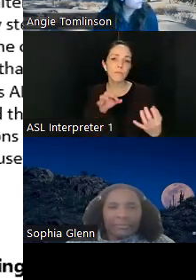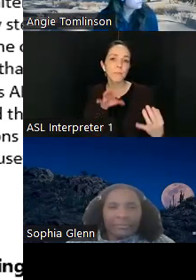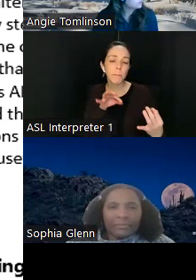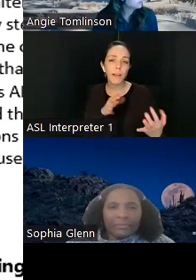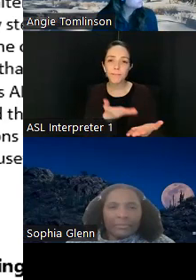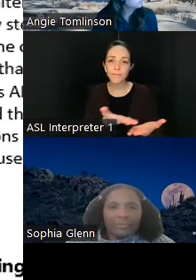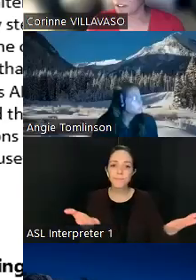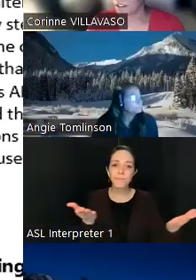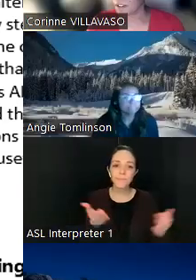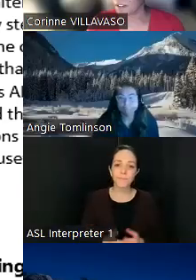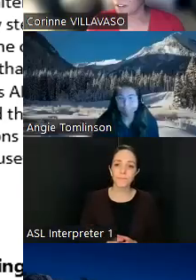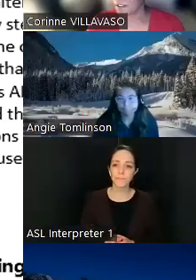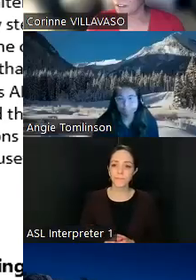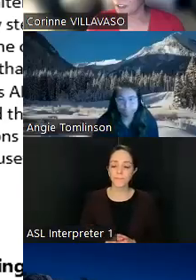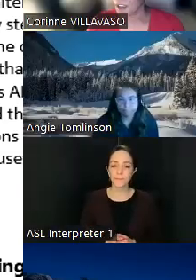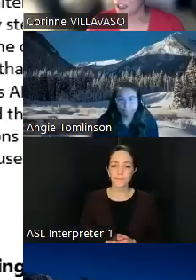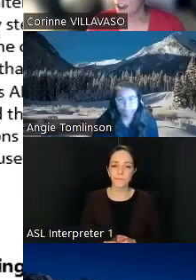questions?